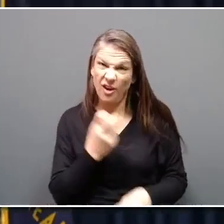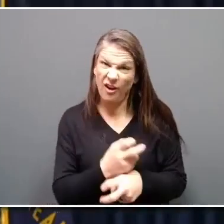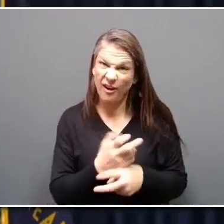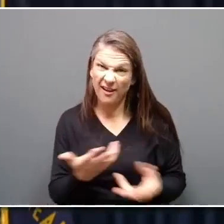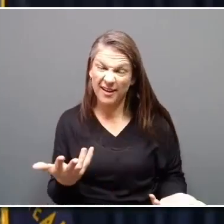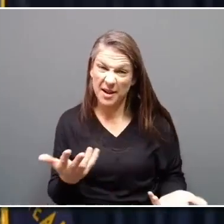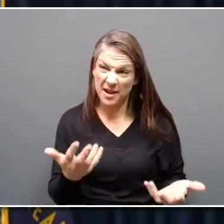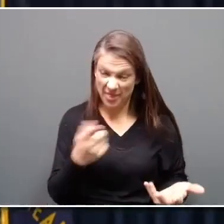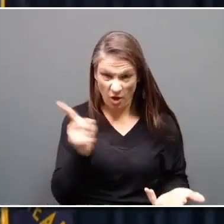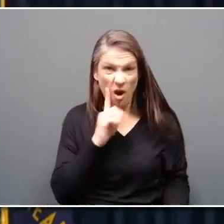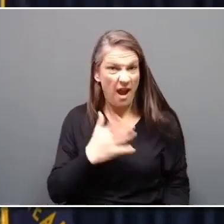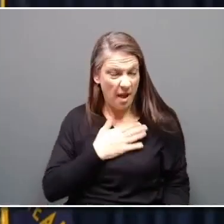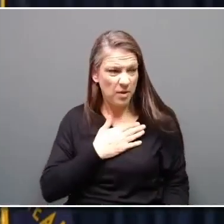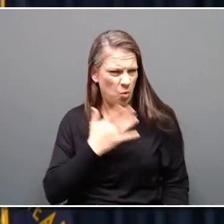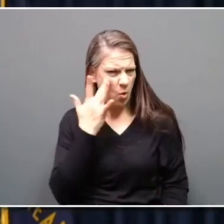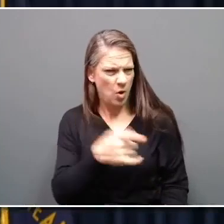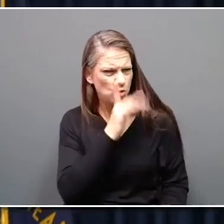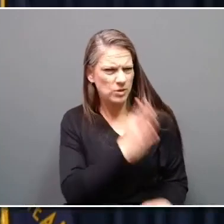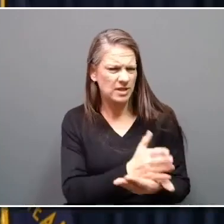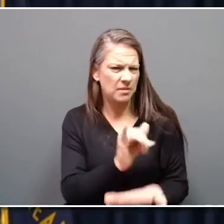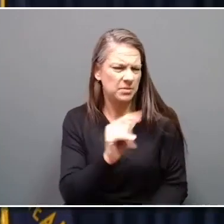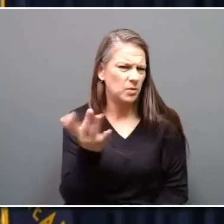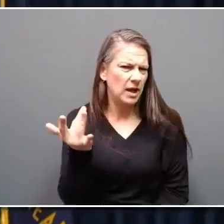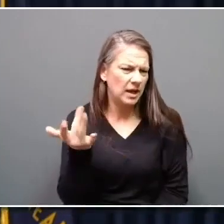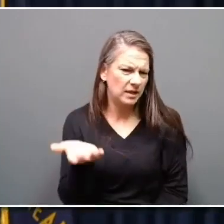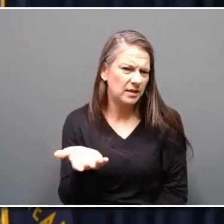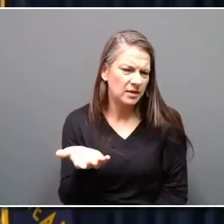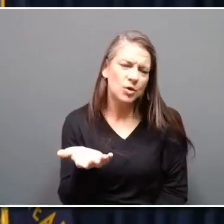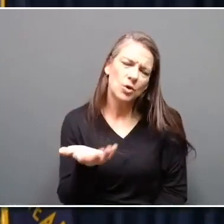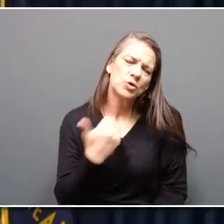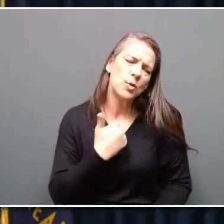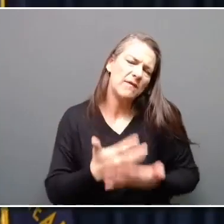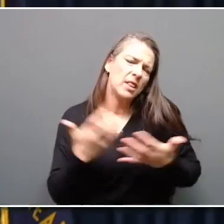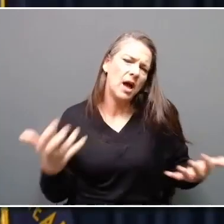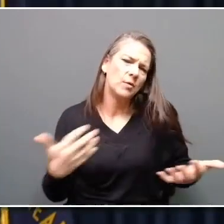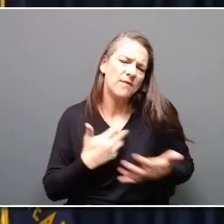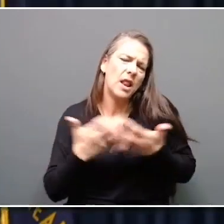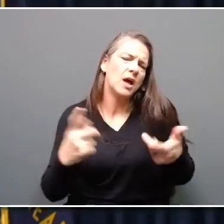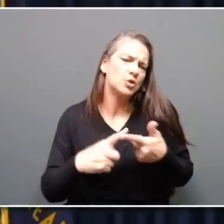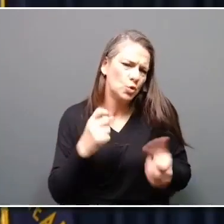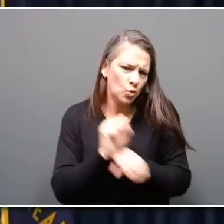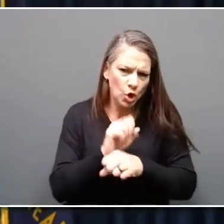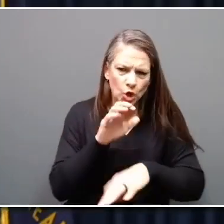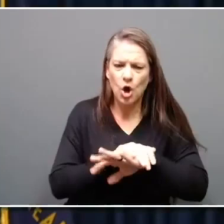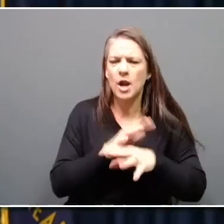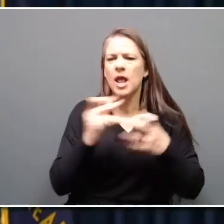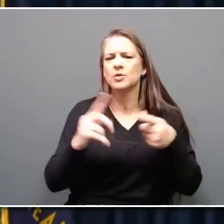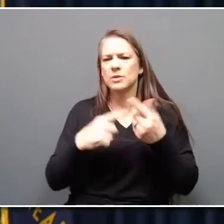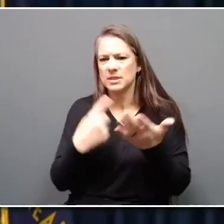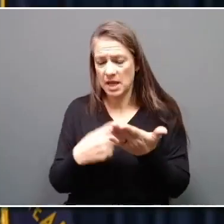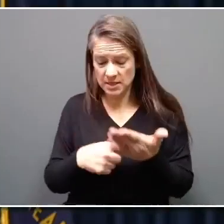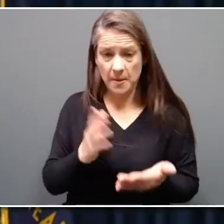happy with. Why would you discontinue it? So there's a lot. There's a lot to work on, and the budget